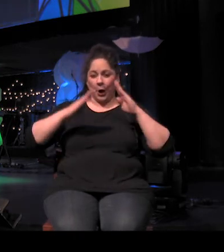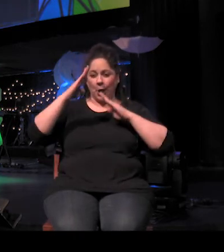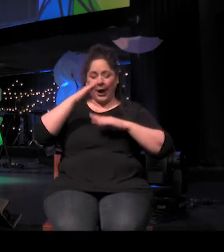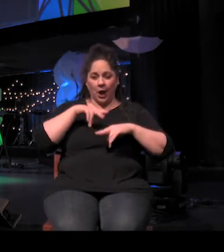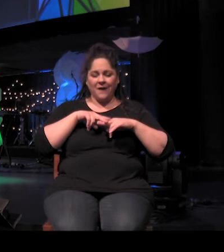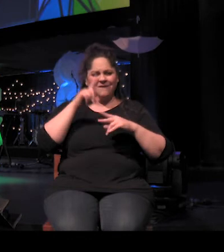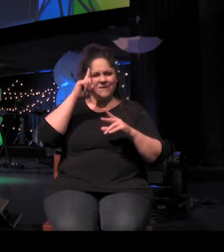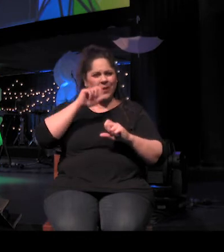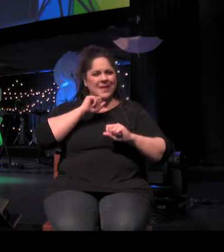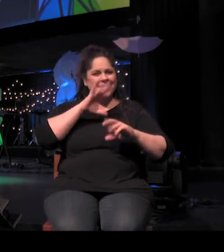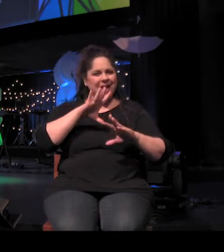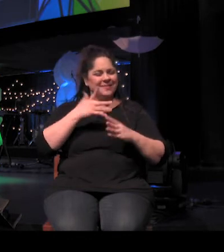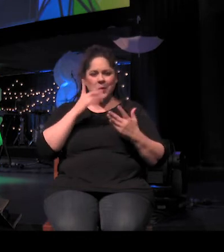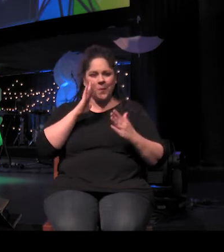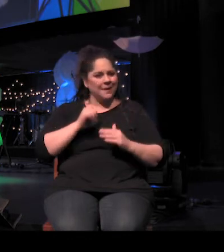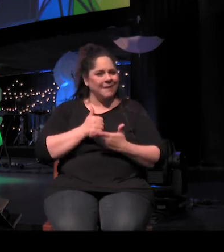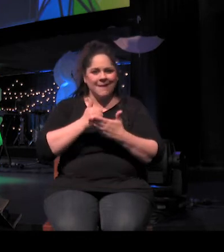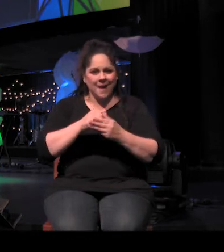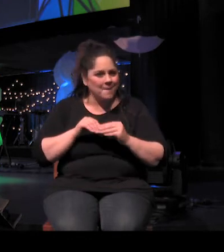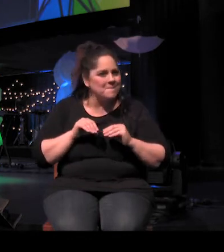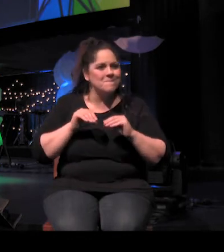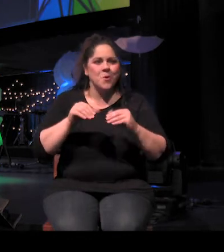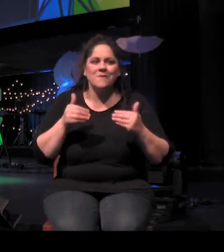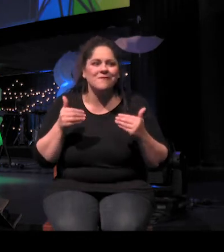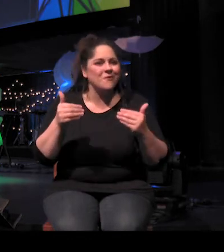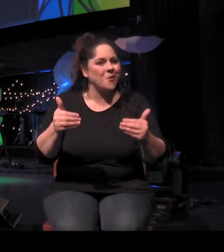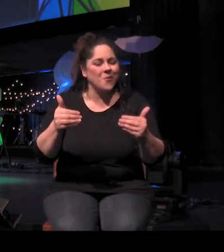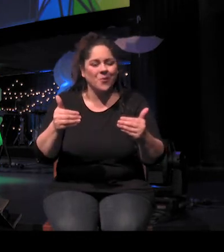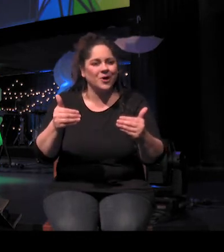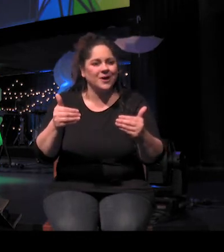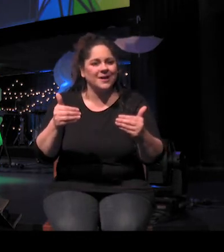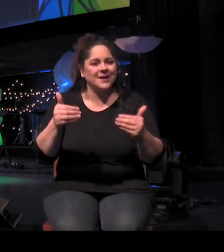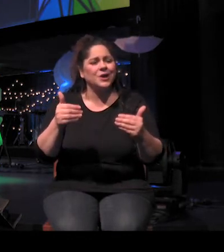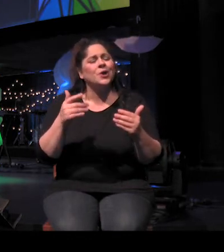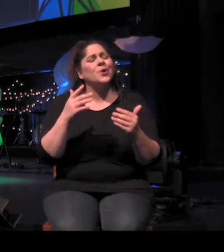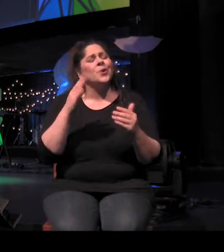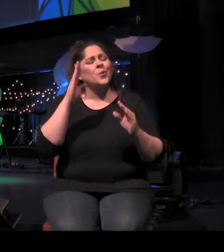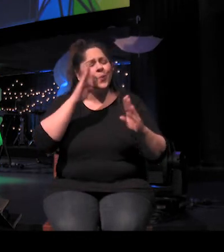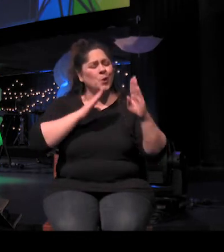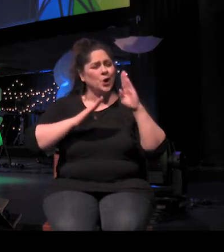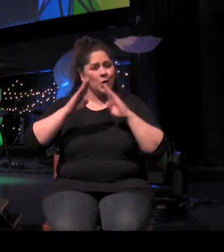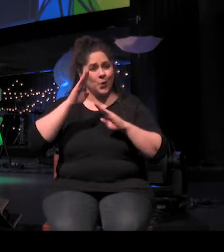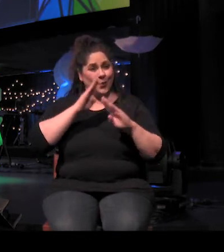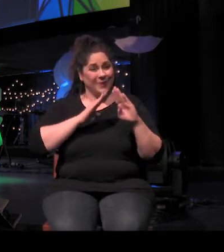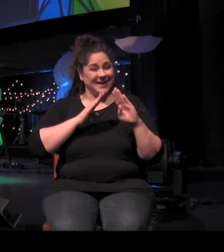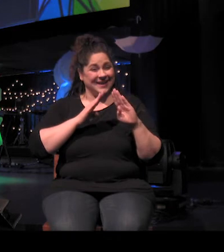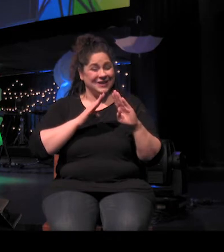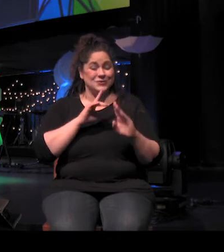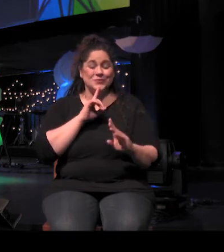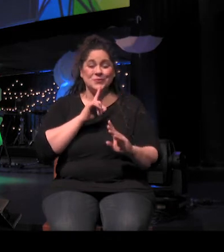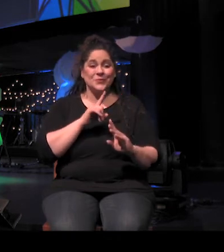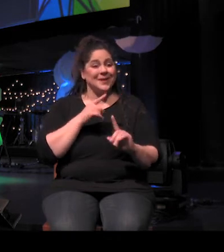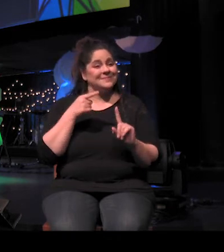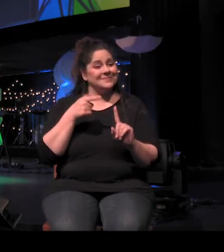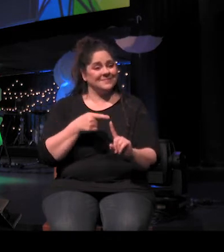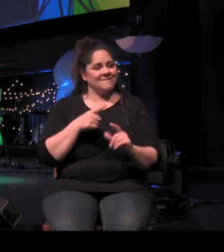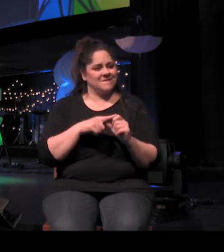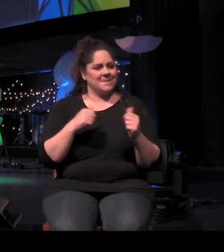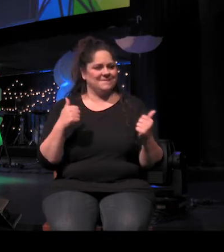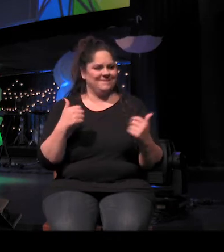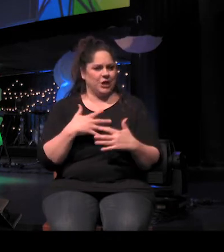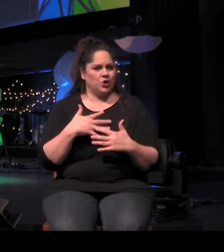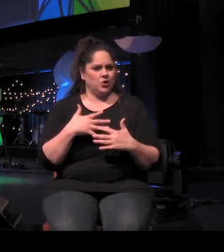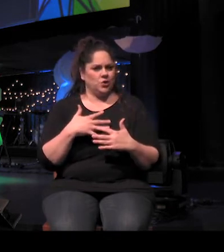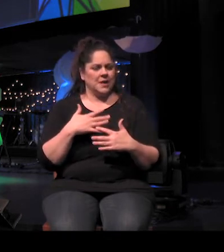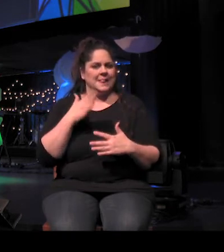Worry, anxiety, the cares. Now, that's a reality of life, but really, worry stems from this fear of the